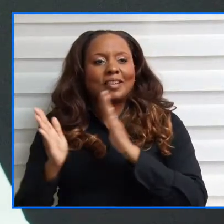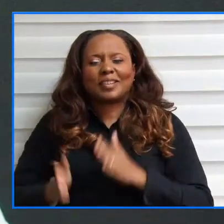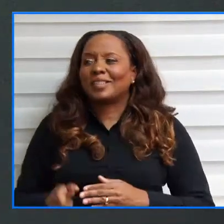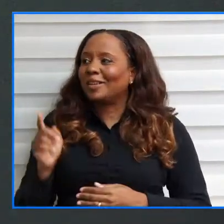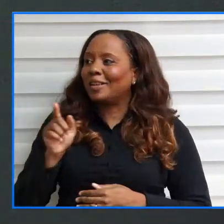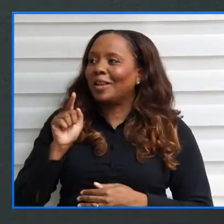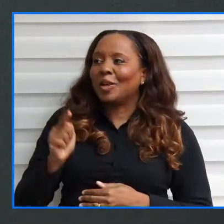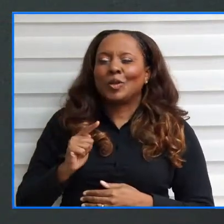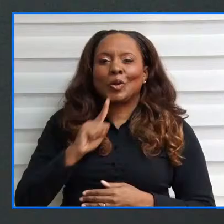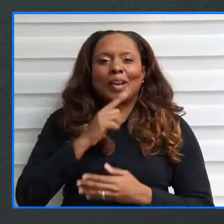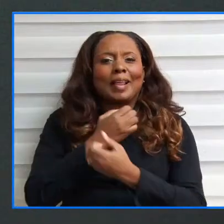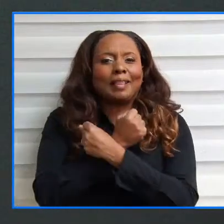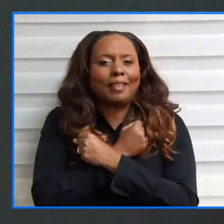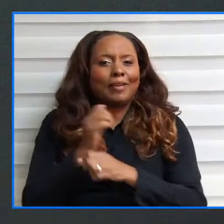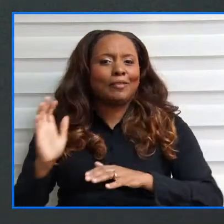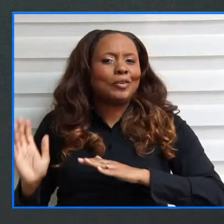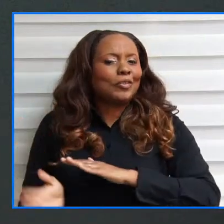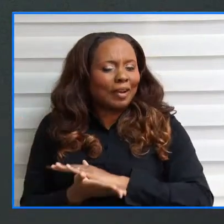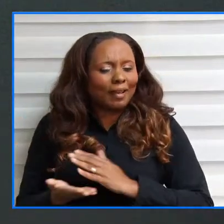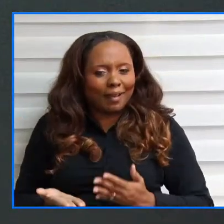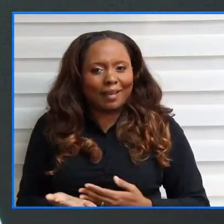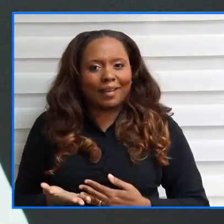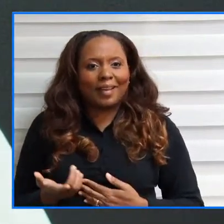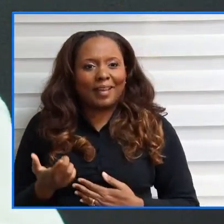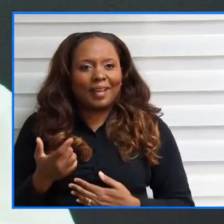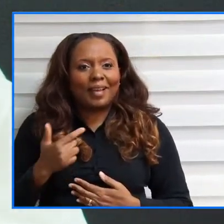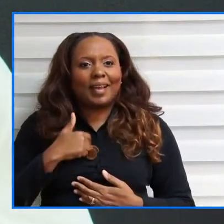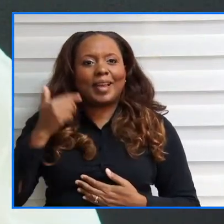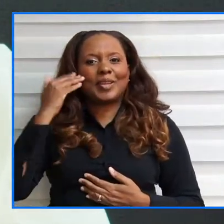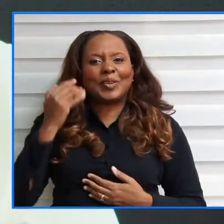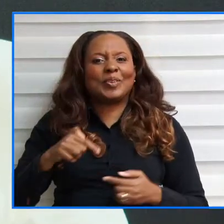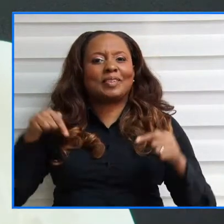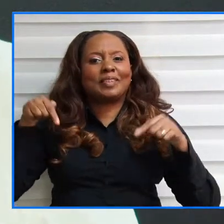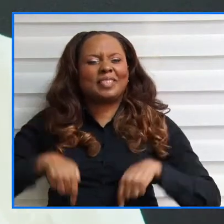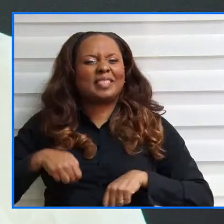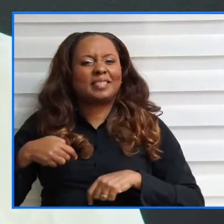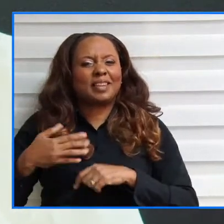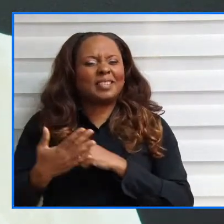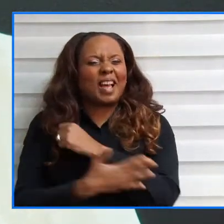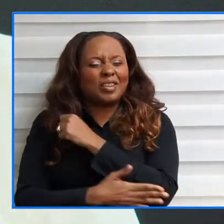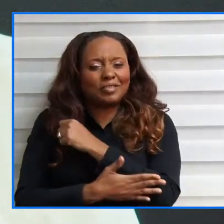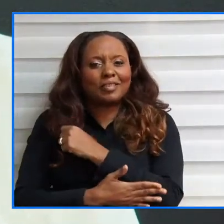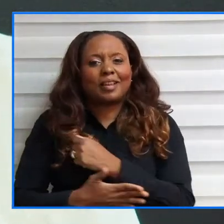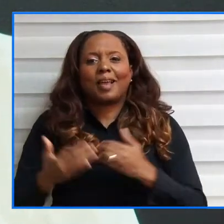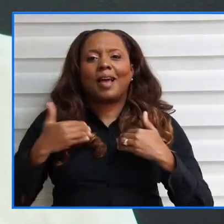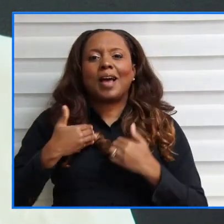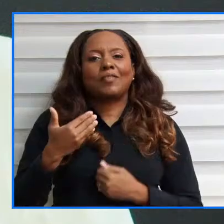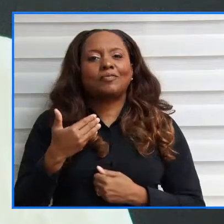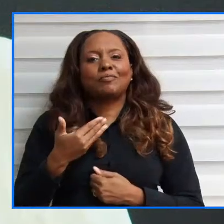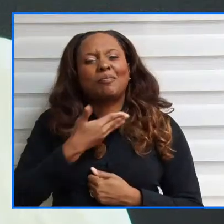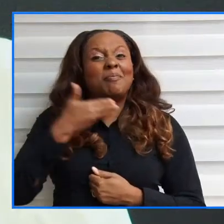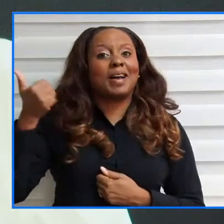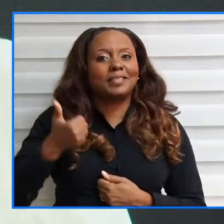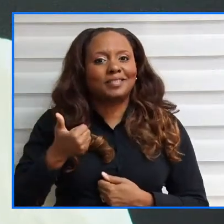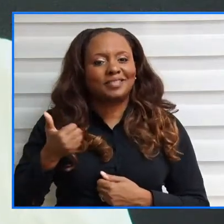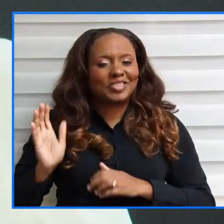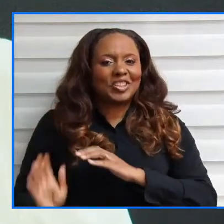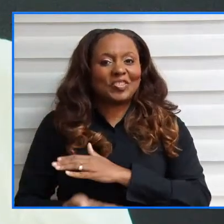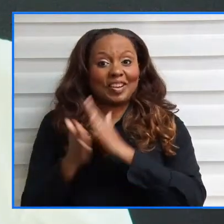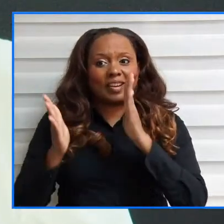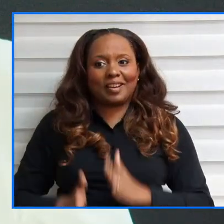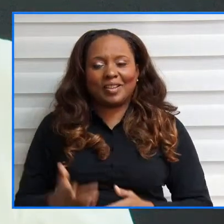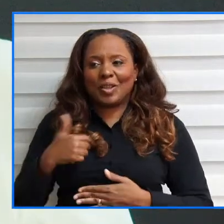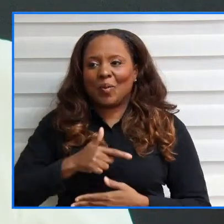because I think that it is on this little rock that you will find the greatest passion for that game globally. And we were able, therefore,